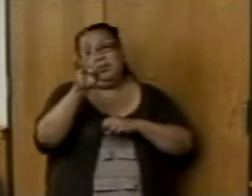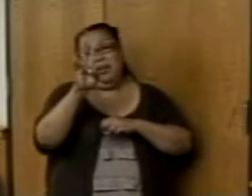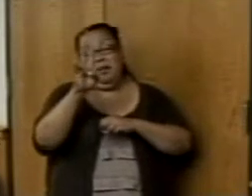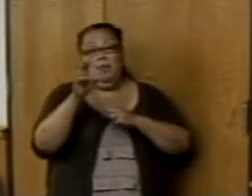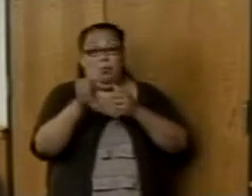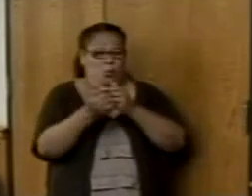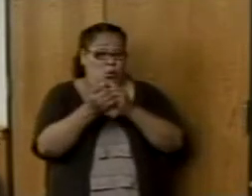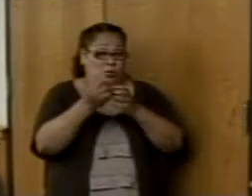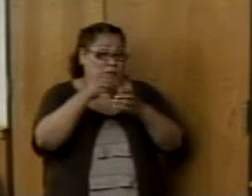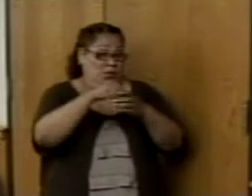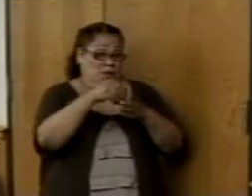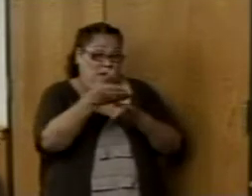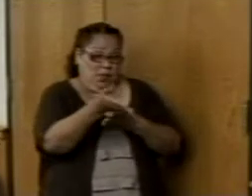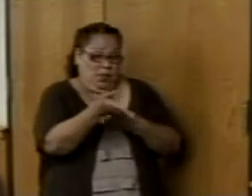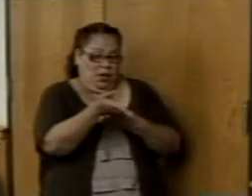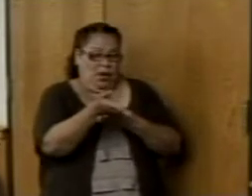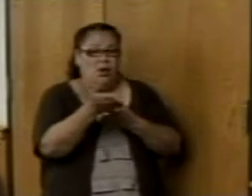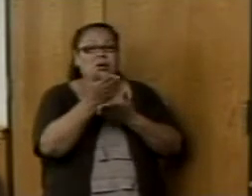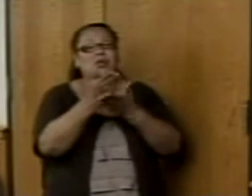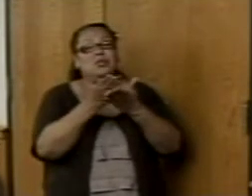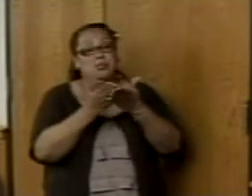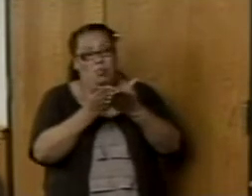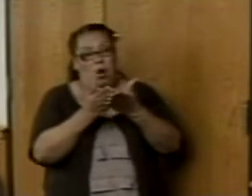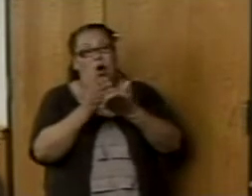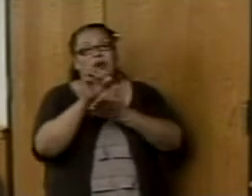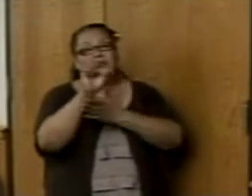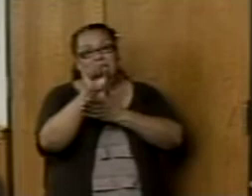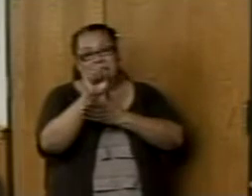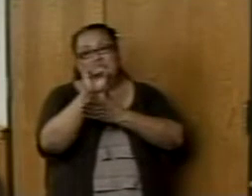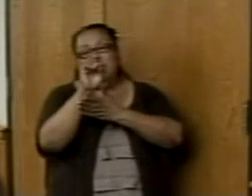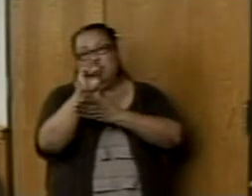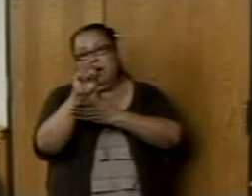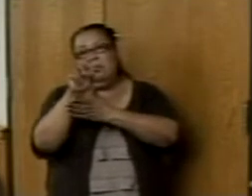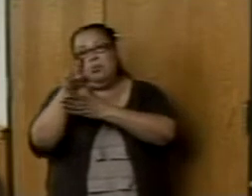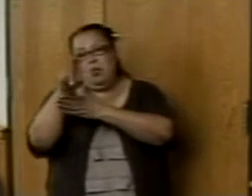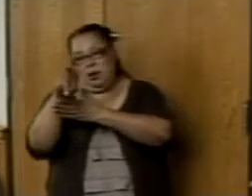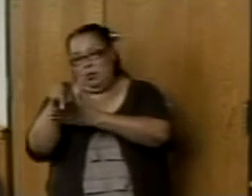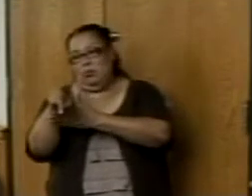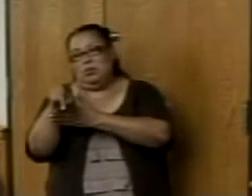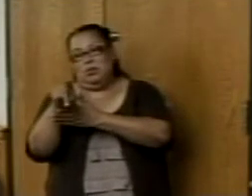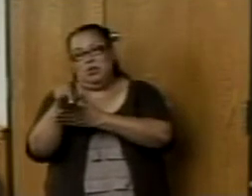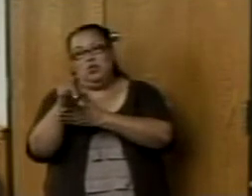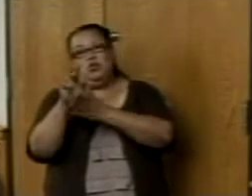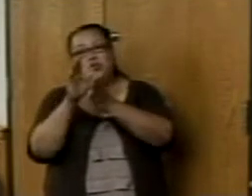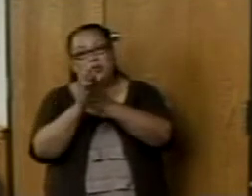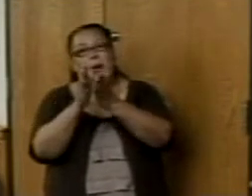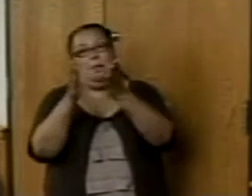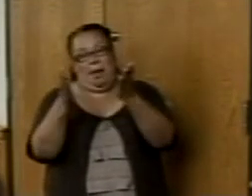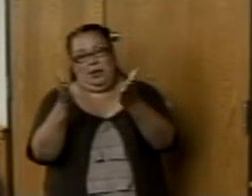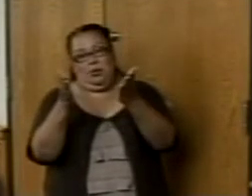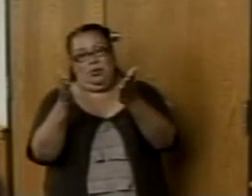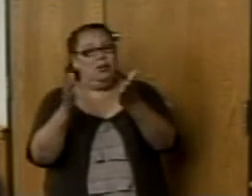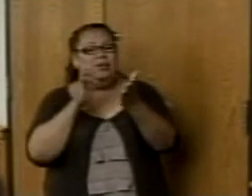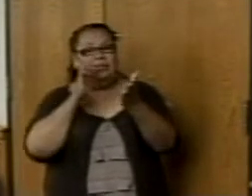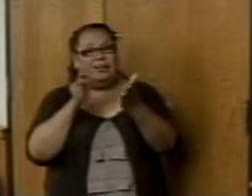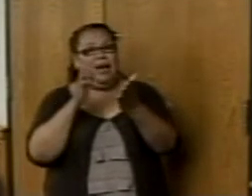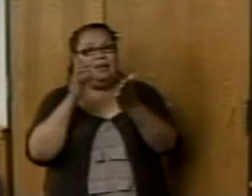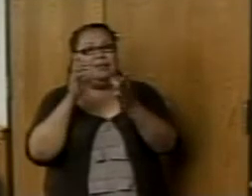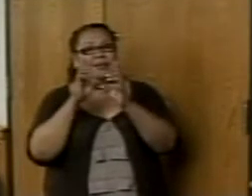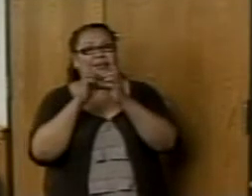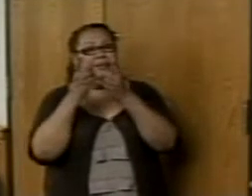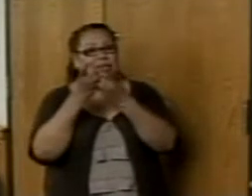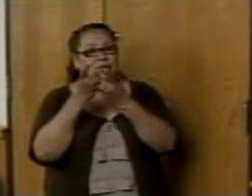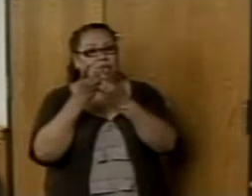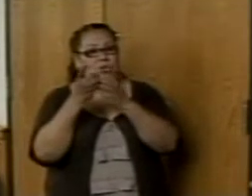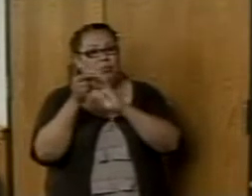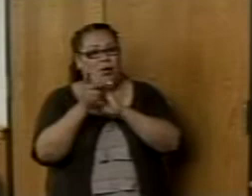everything that's in there is part of the Standard Operating Procedures Manual. It is not district policy. 3.5